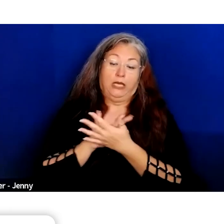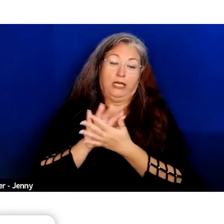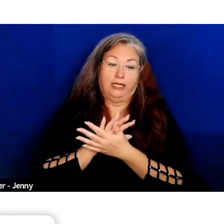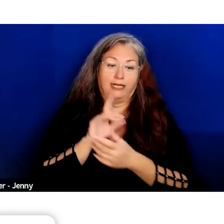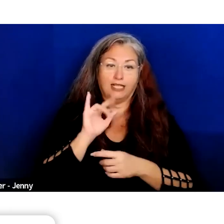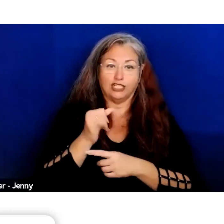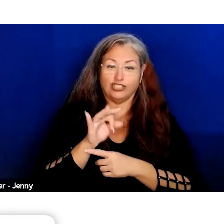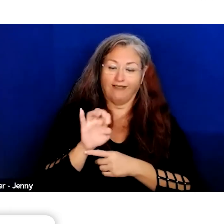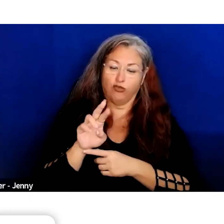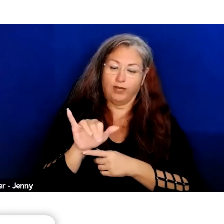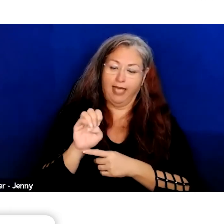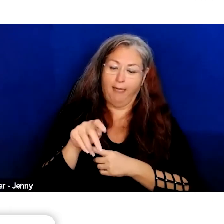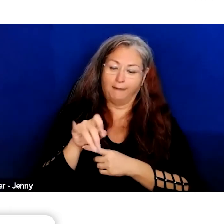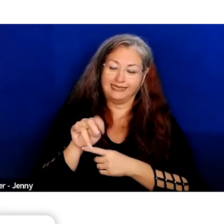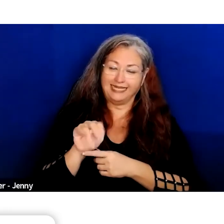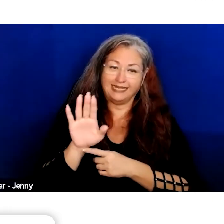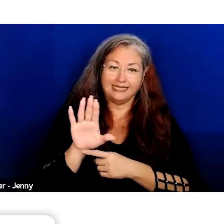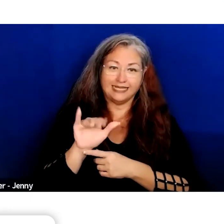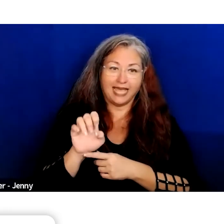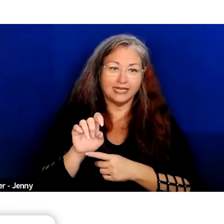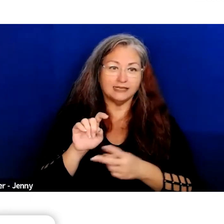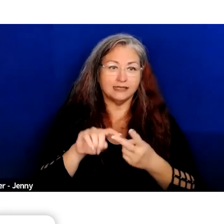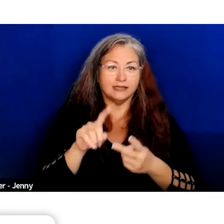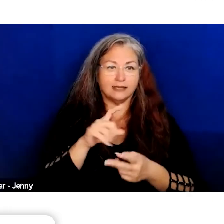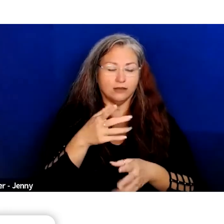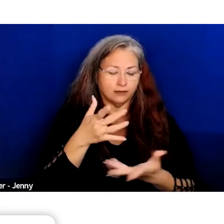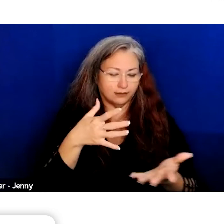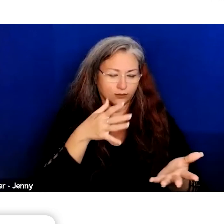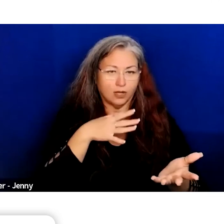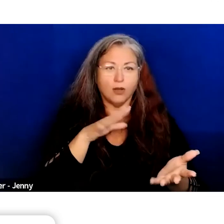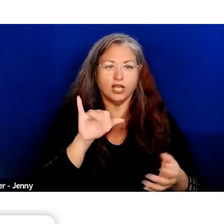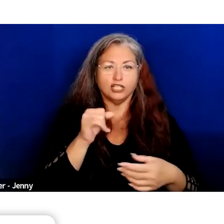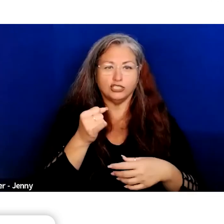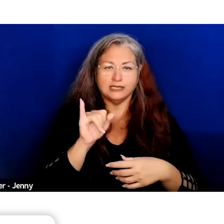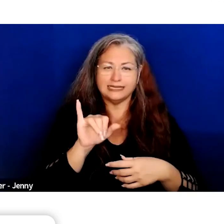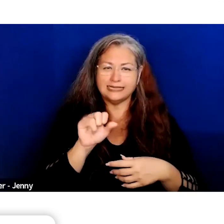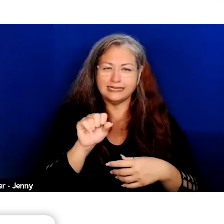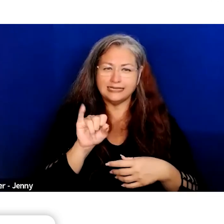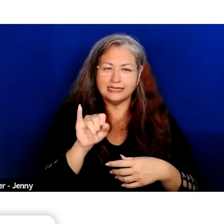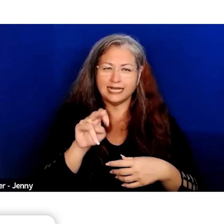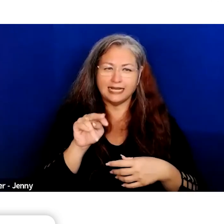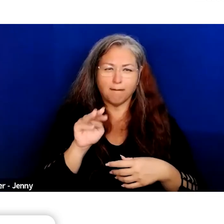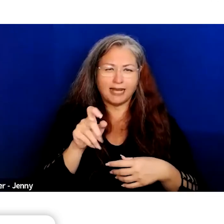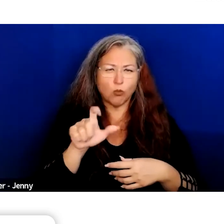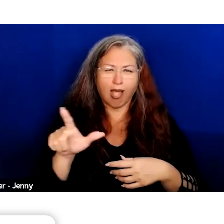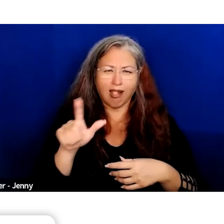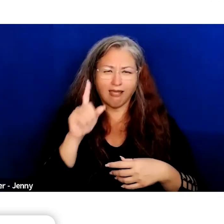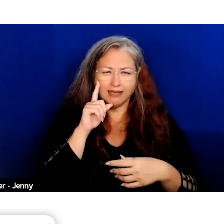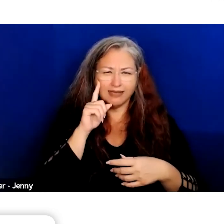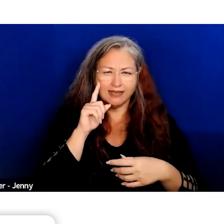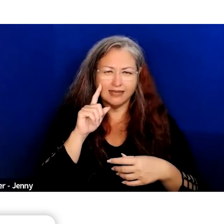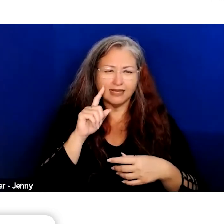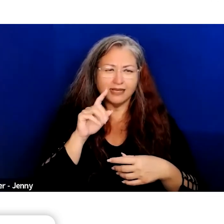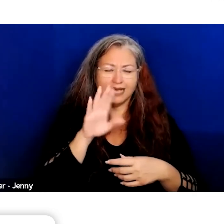Epstein's case, and Max, what's her name? Ghislaine, Maxwell, I believe,